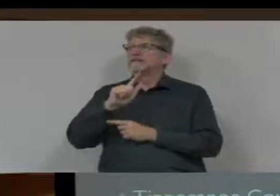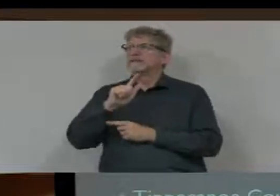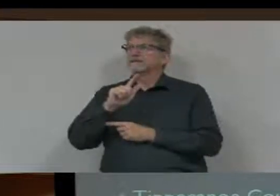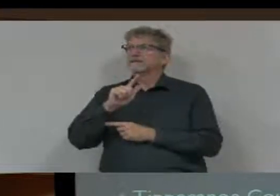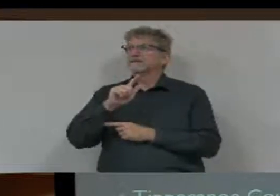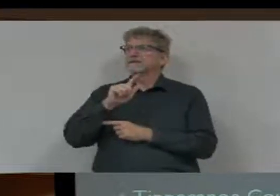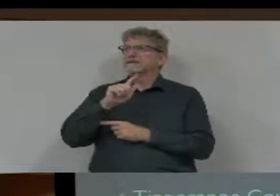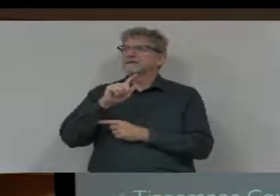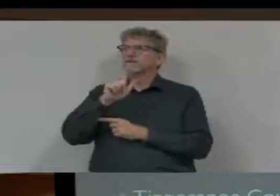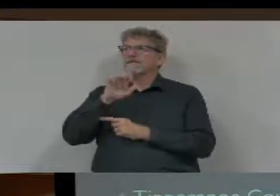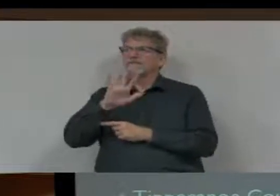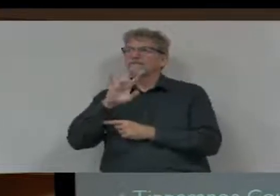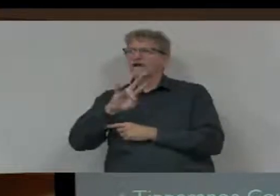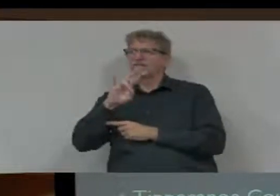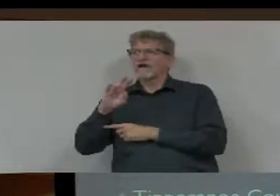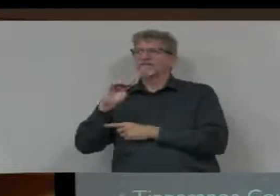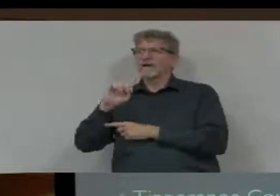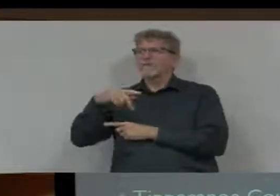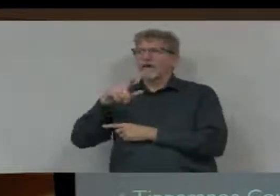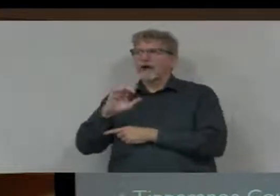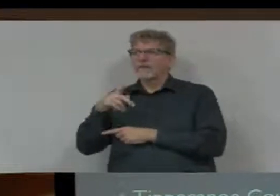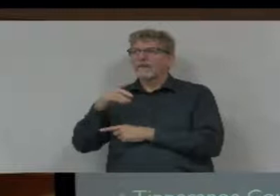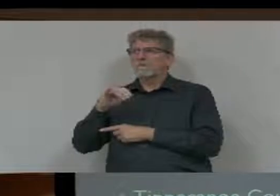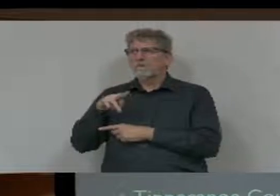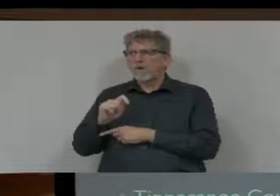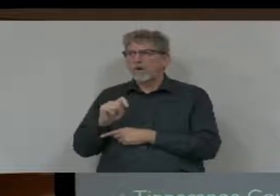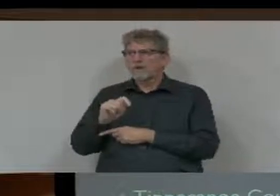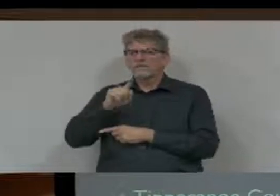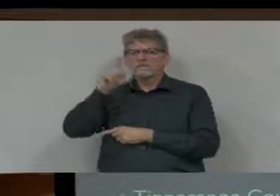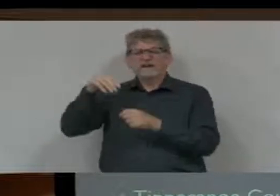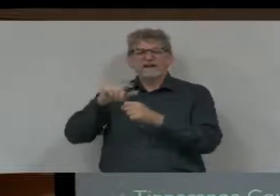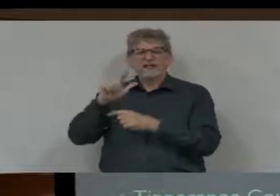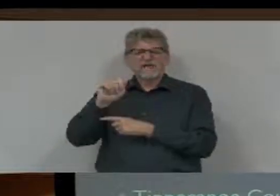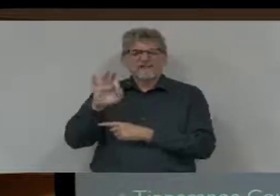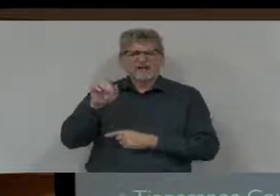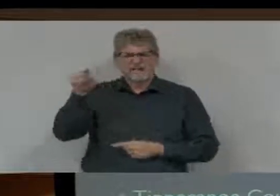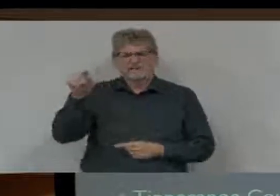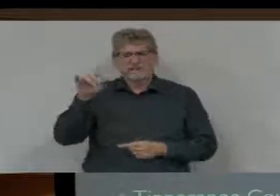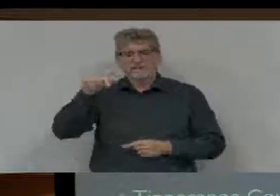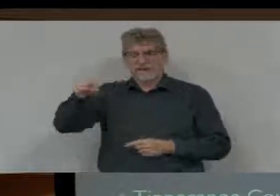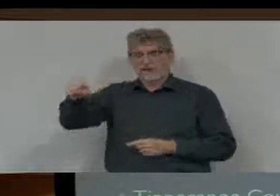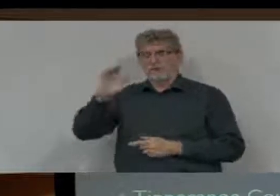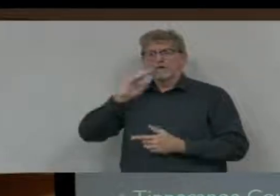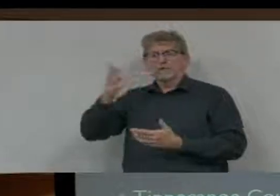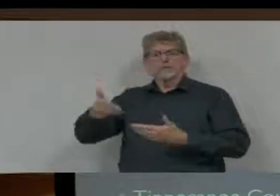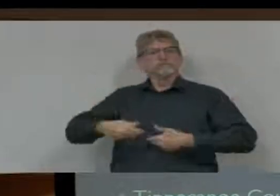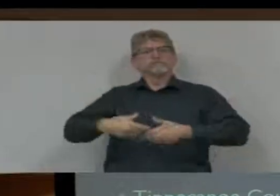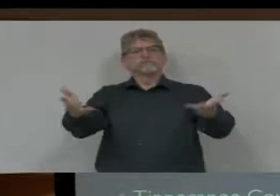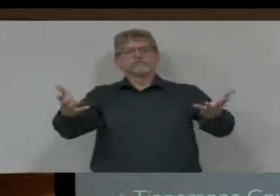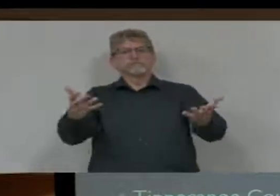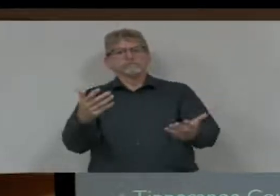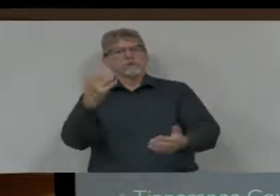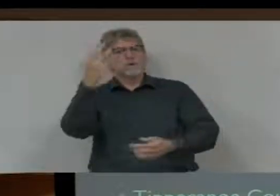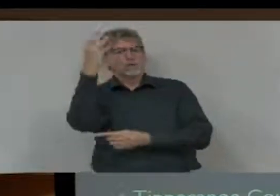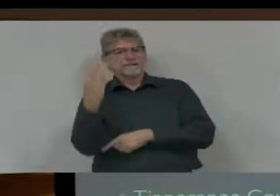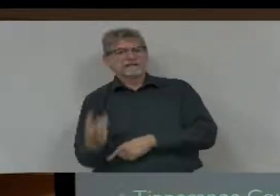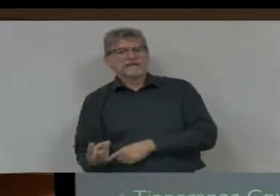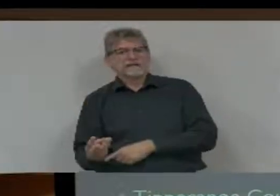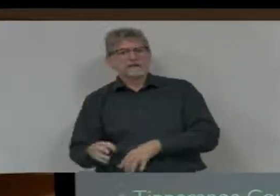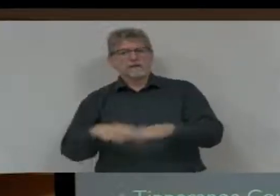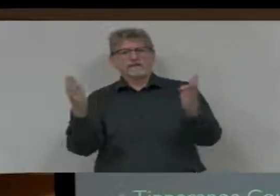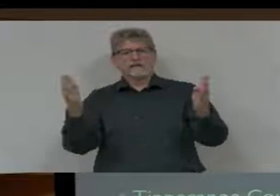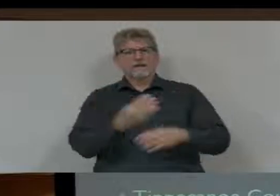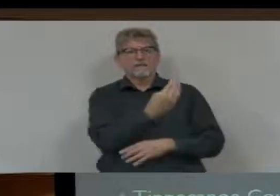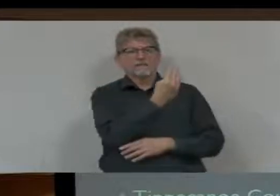Of note, next week we'll begin offering vaccinations on Wednesdays from 9 a.m. to 5 p.m. So this is in addition to the other